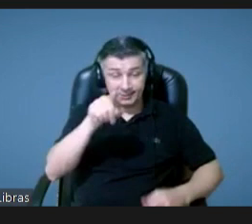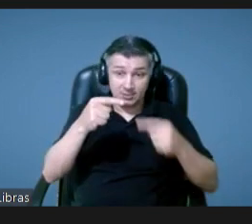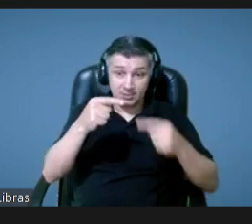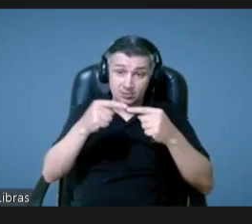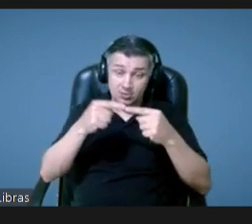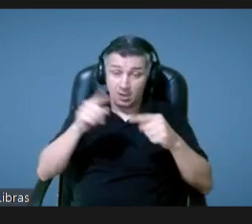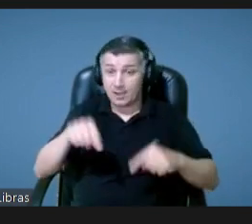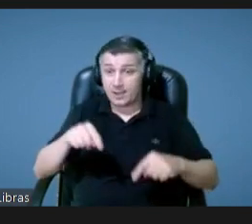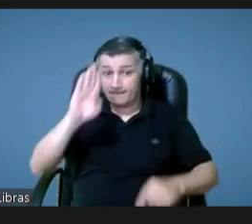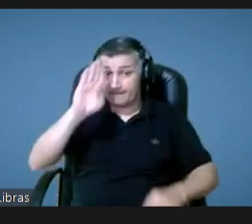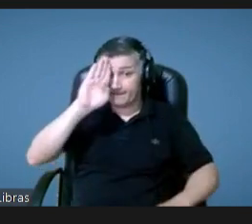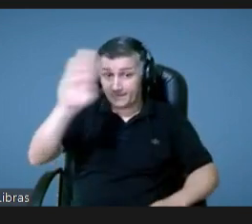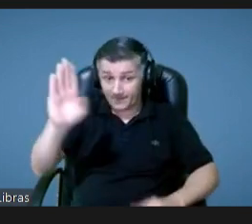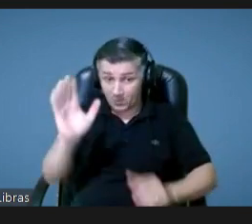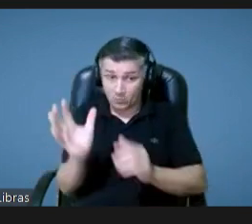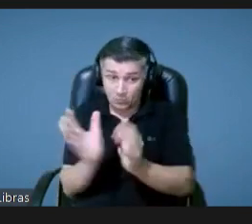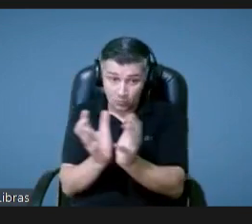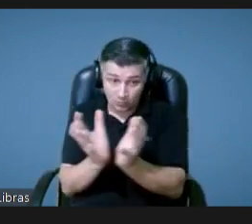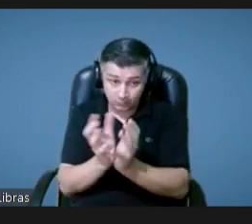in the market.